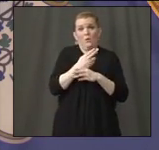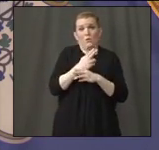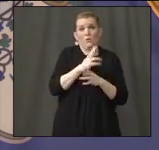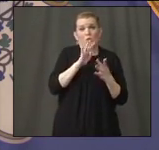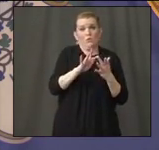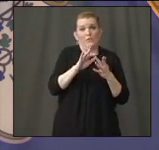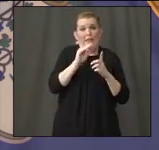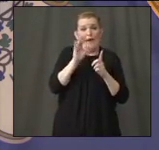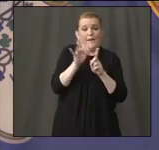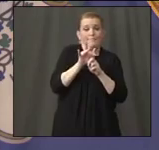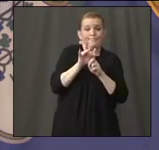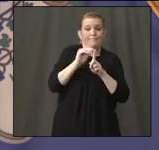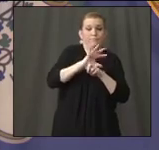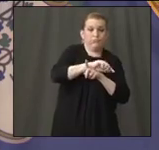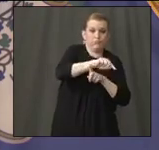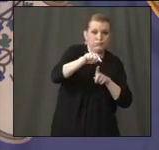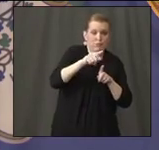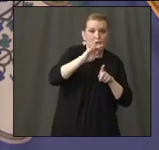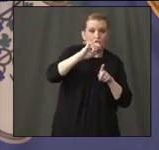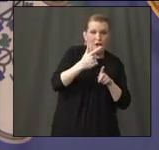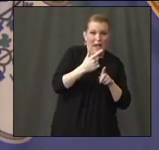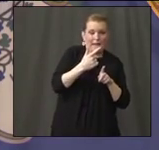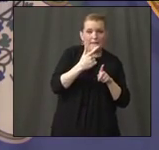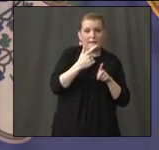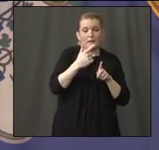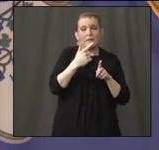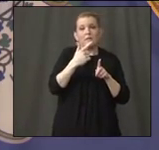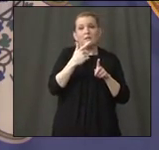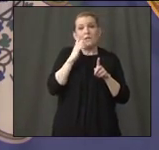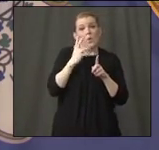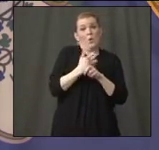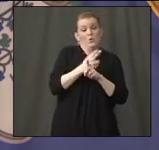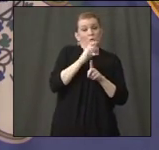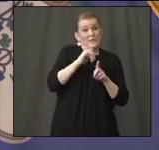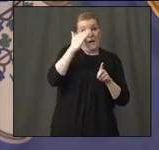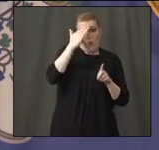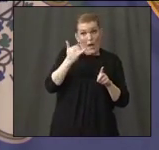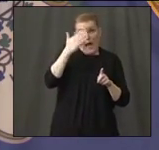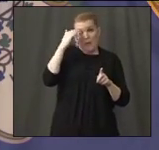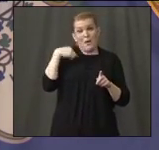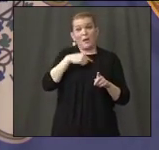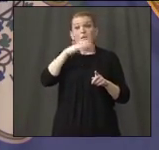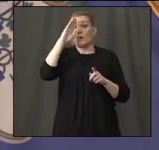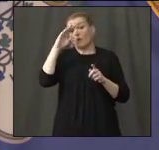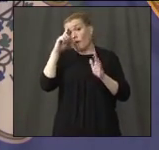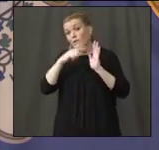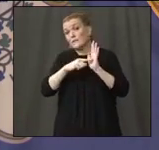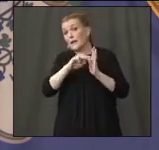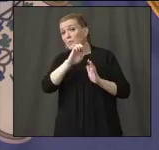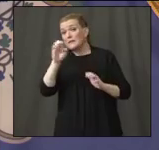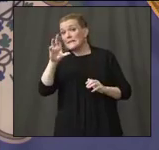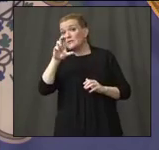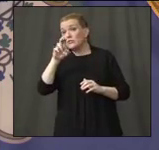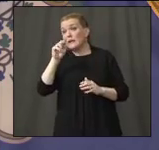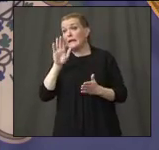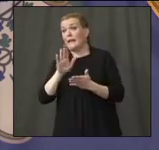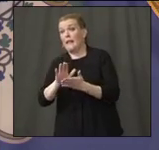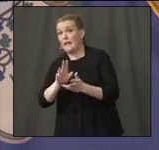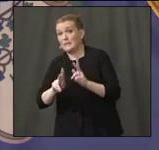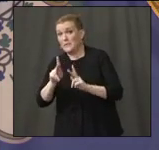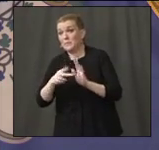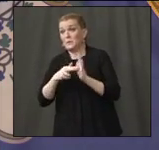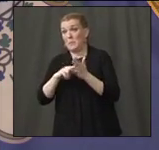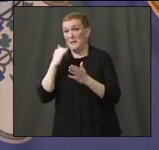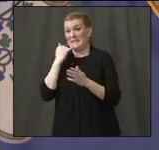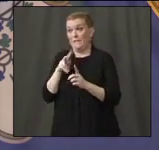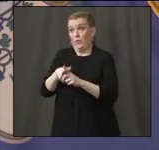the spread dramatically. On the backside of this, as perhaps the infection rate starts going down, but there's a flare-up in a given community or